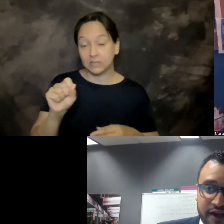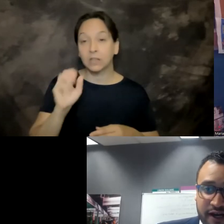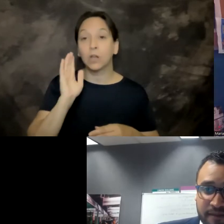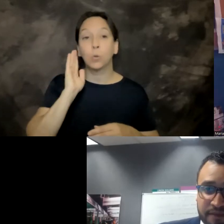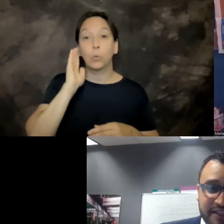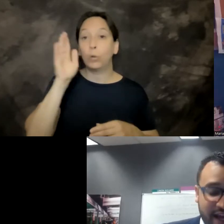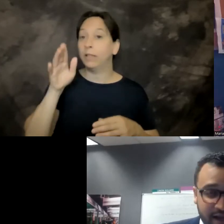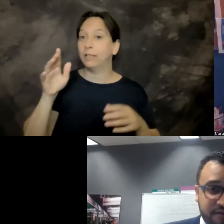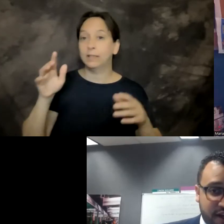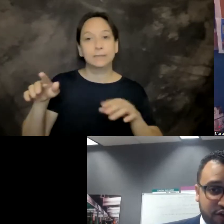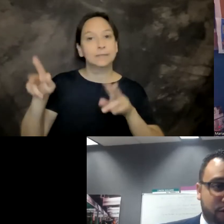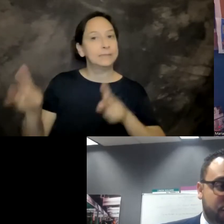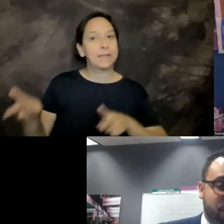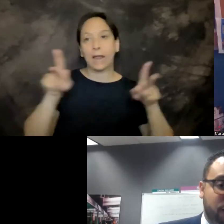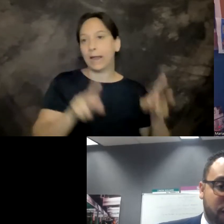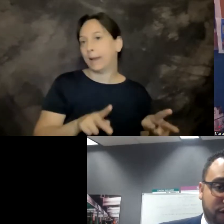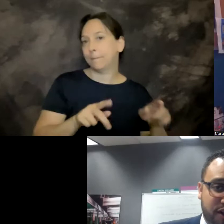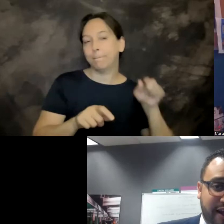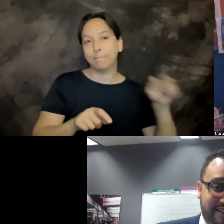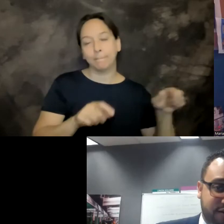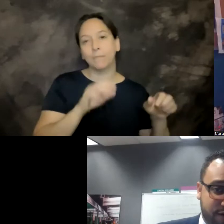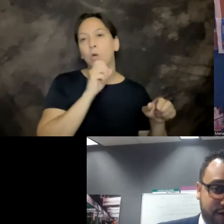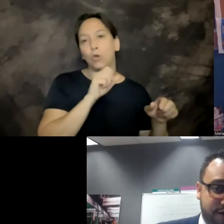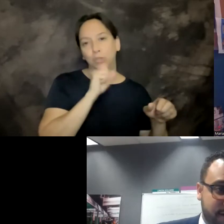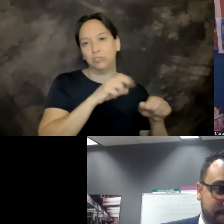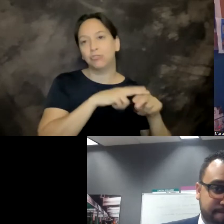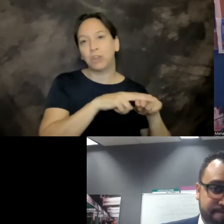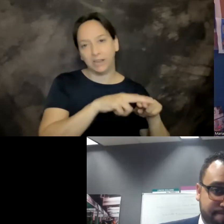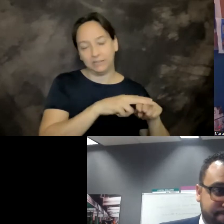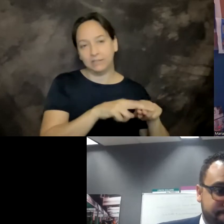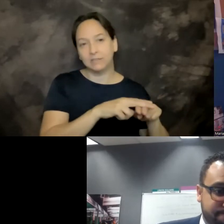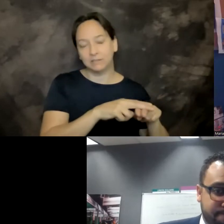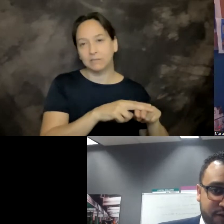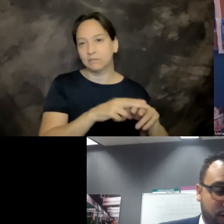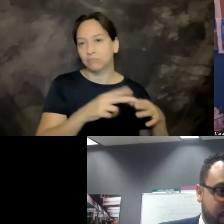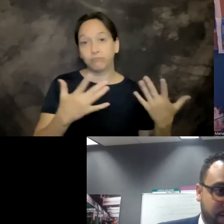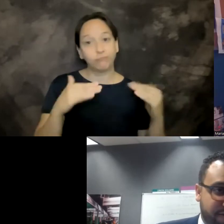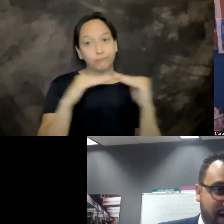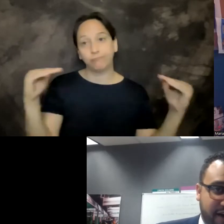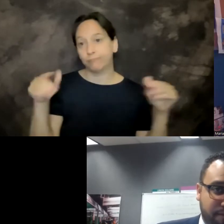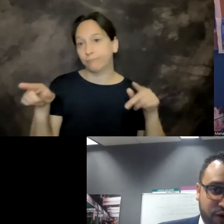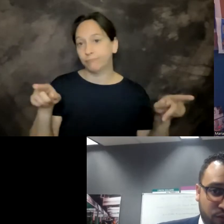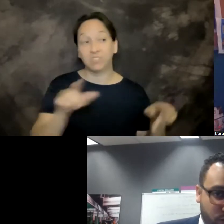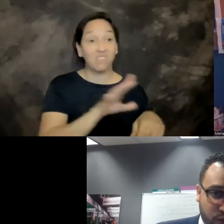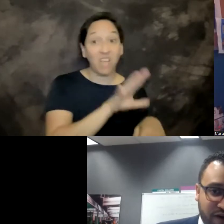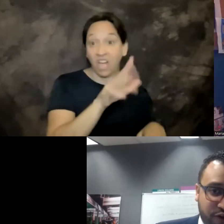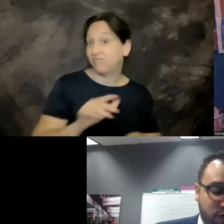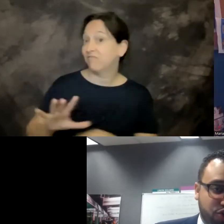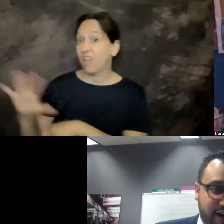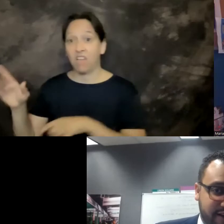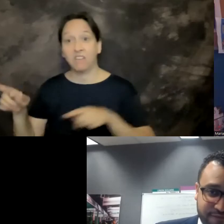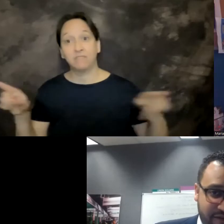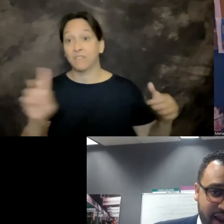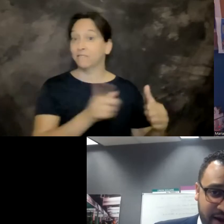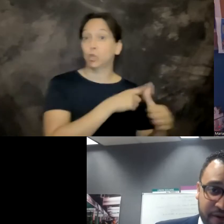the times and duration of when the Orange Line is in service. So from 5 a.m., you know, whenever the first